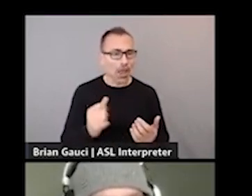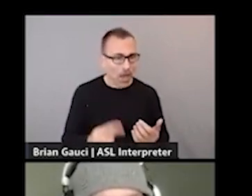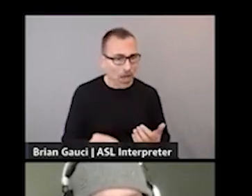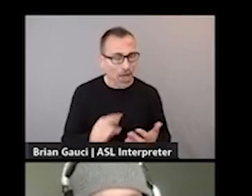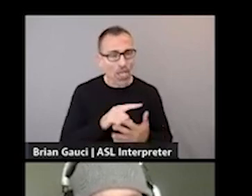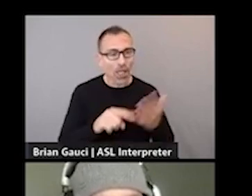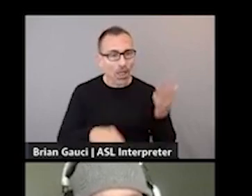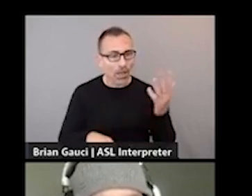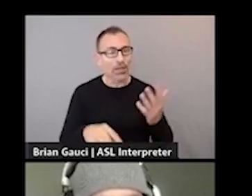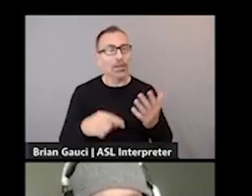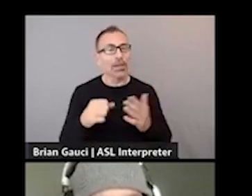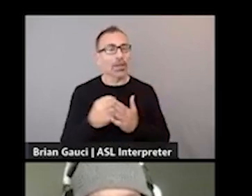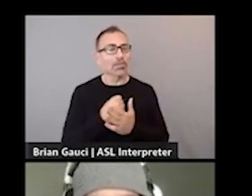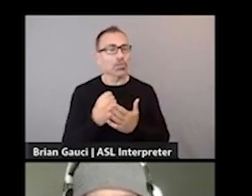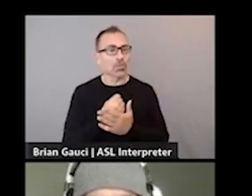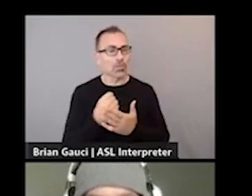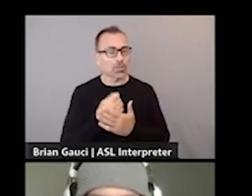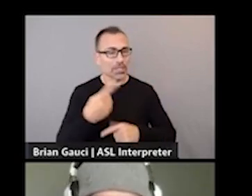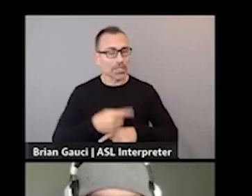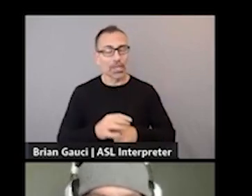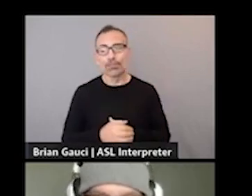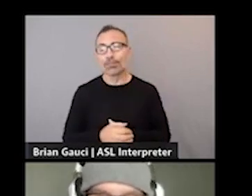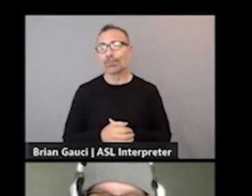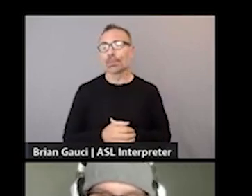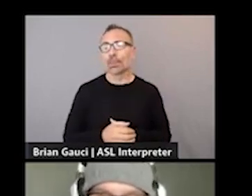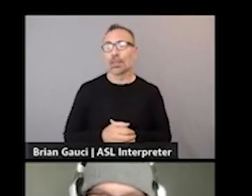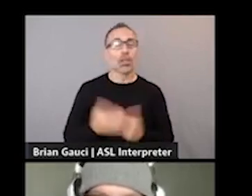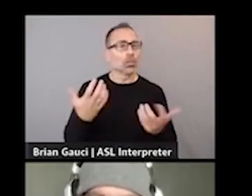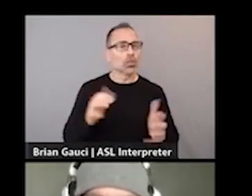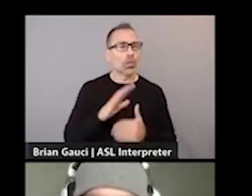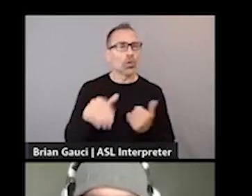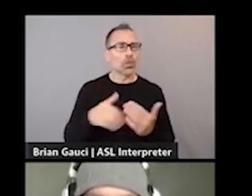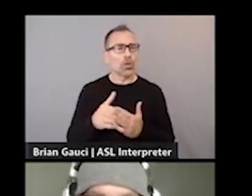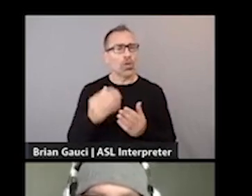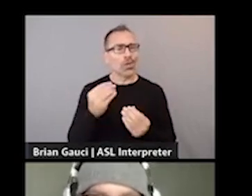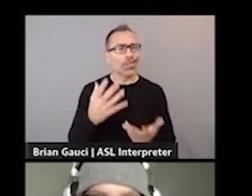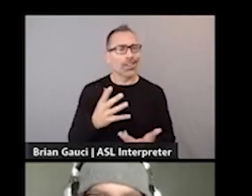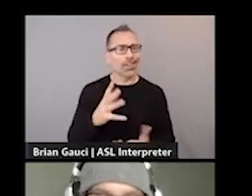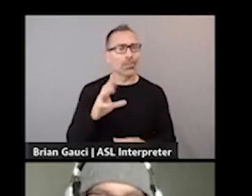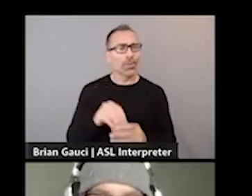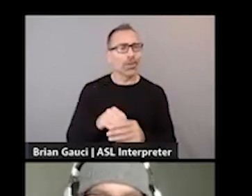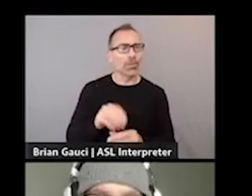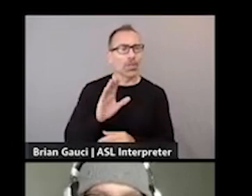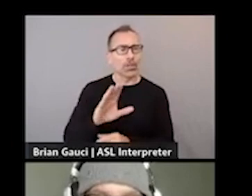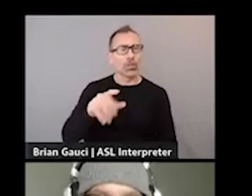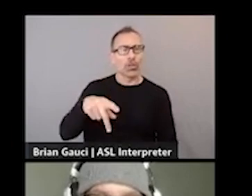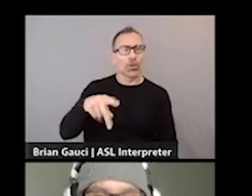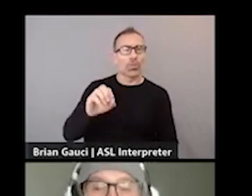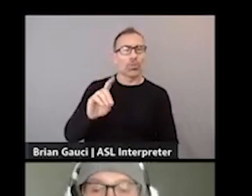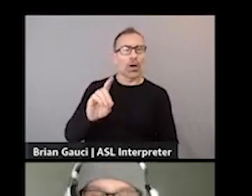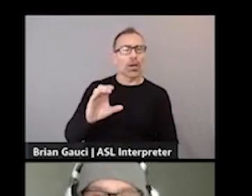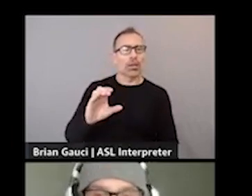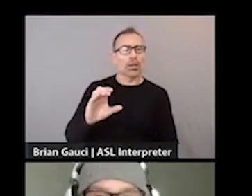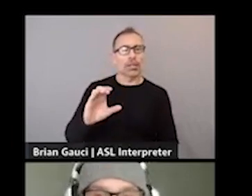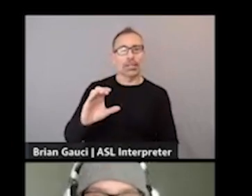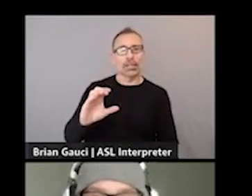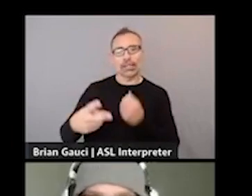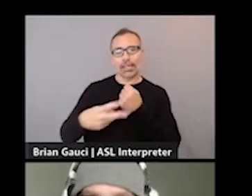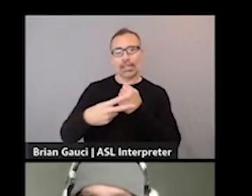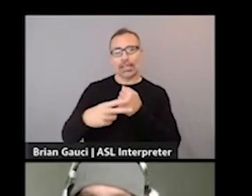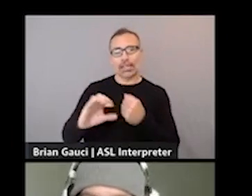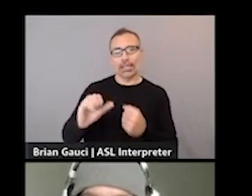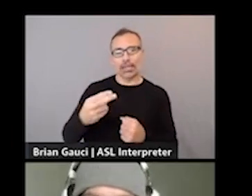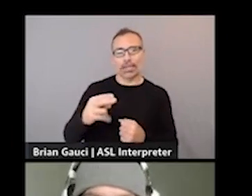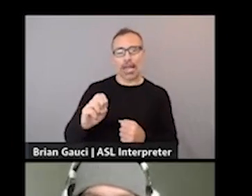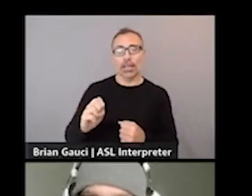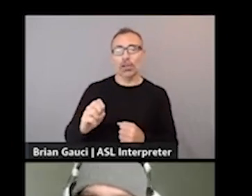And then the second thing is that you don't want all the data to be in your hot cache, right? Because that's, you think about